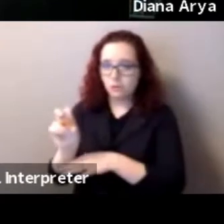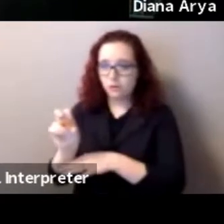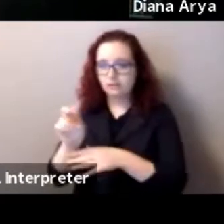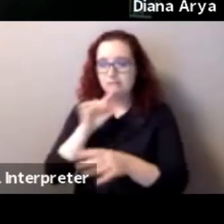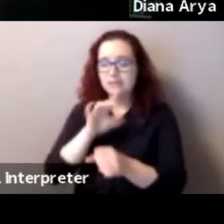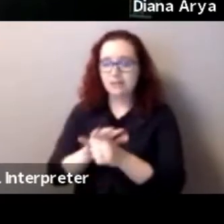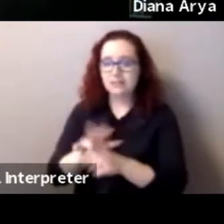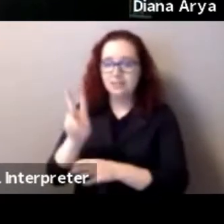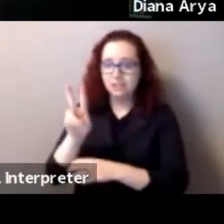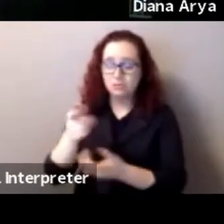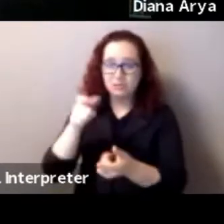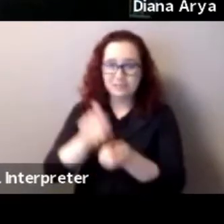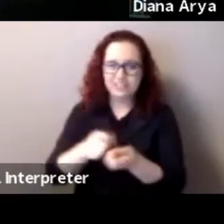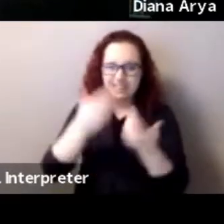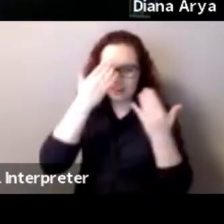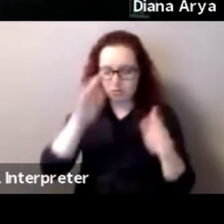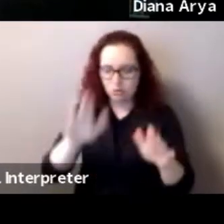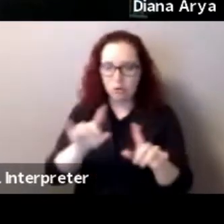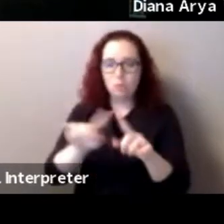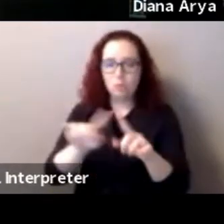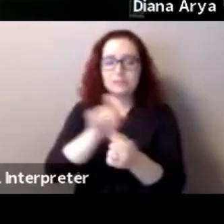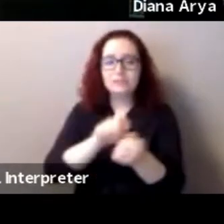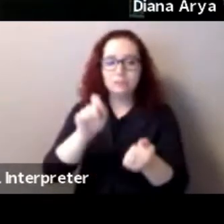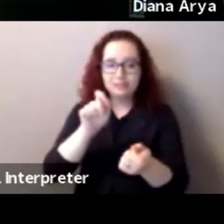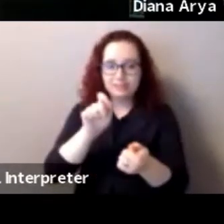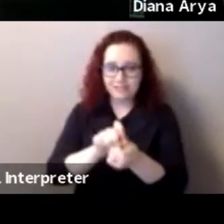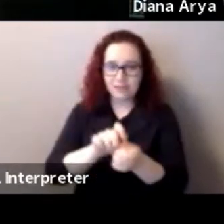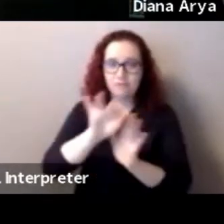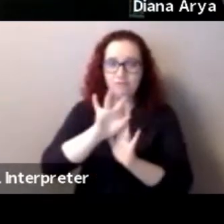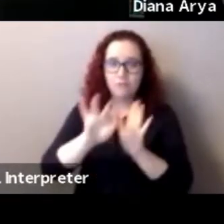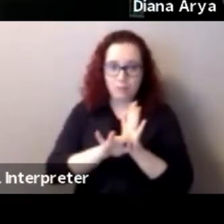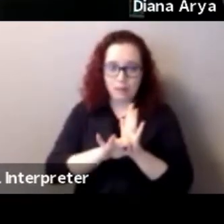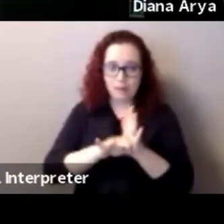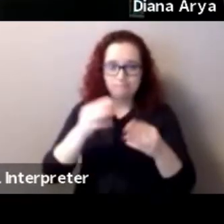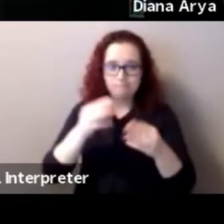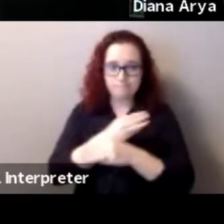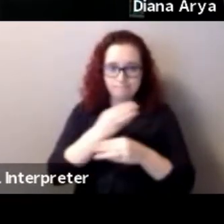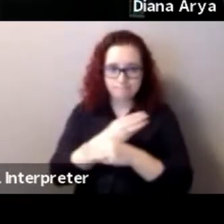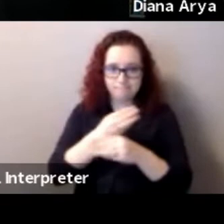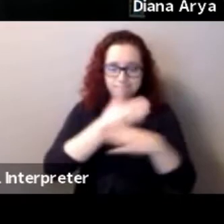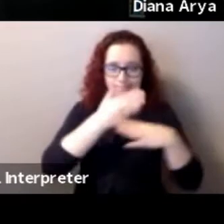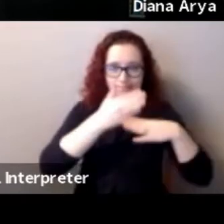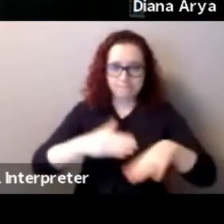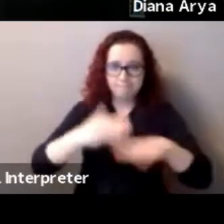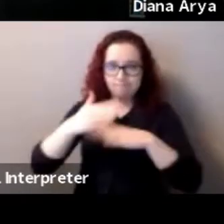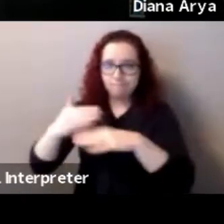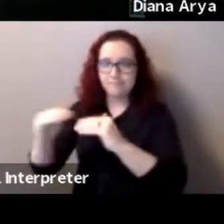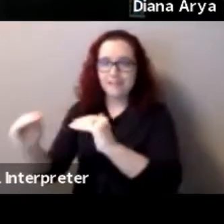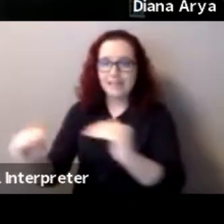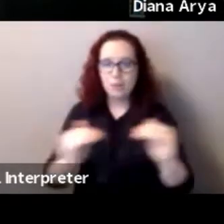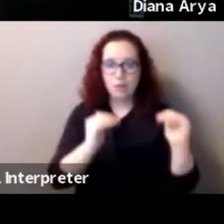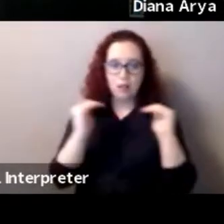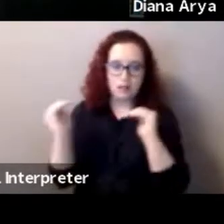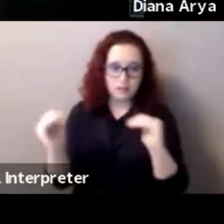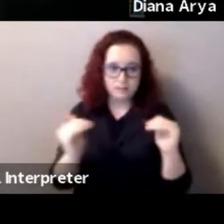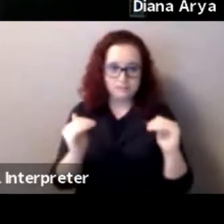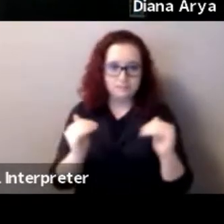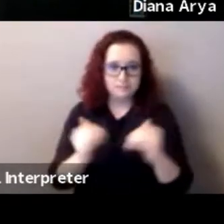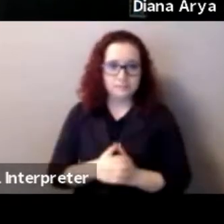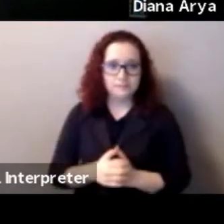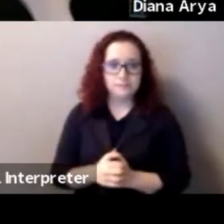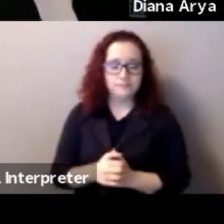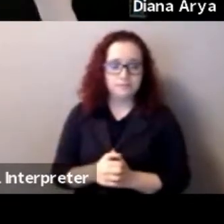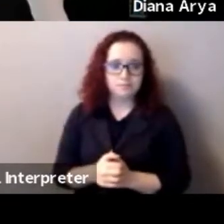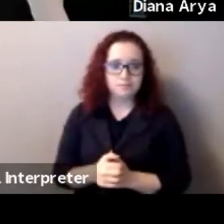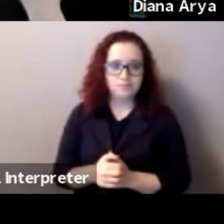but there is a very specific formula that divides things up equitably across the association. In addition, SIGs